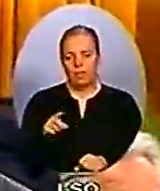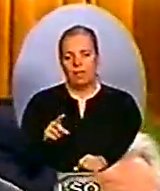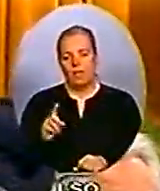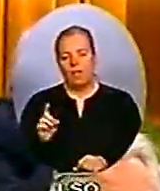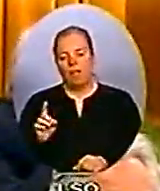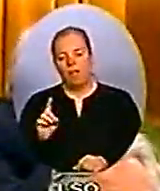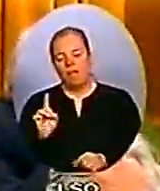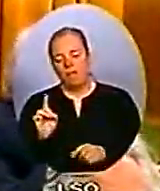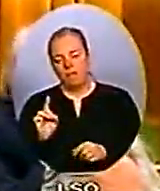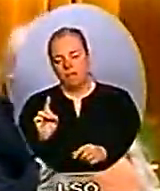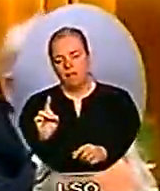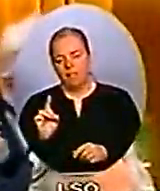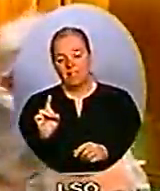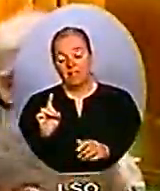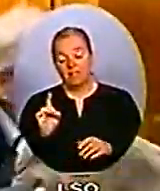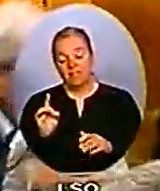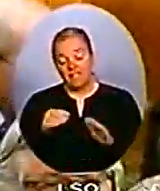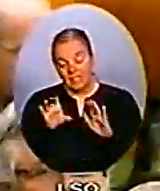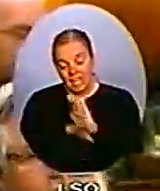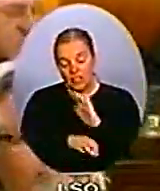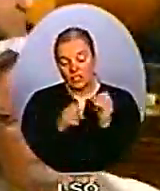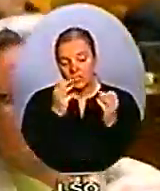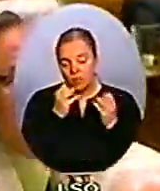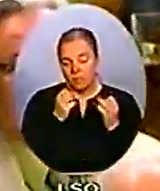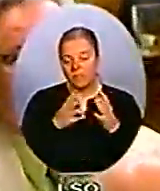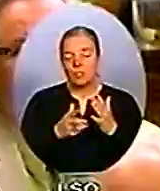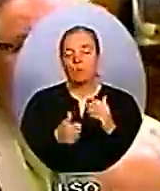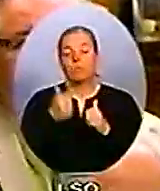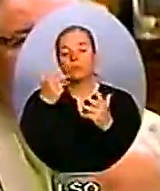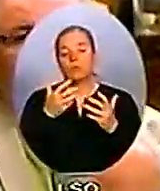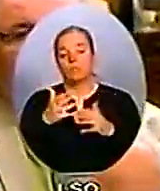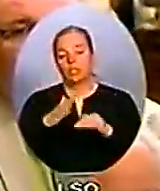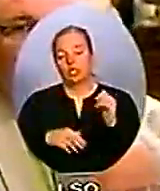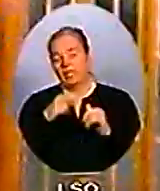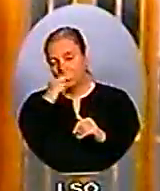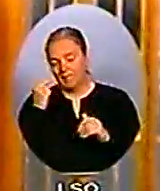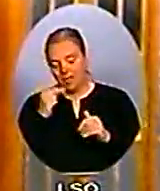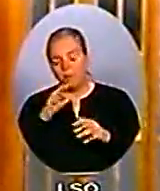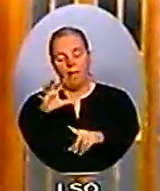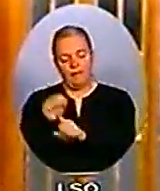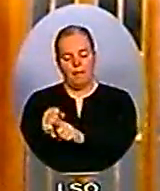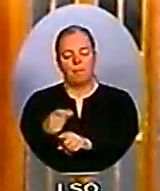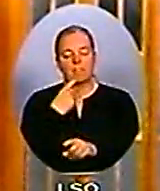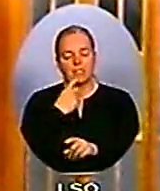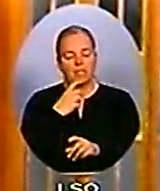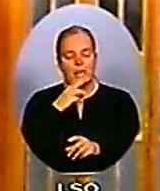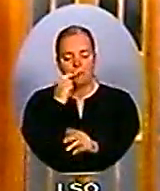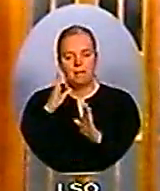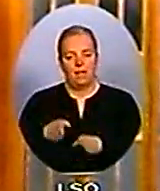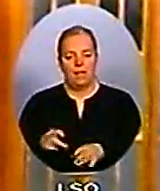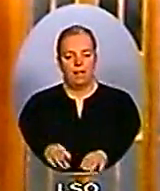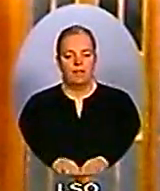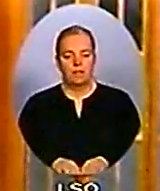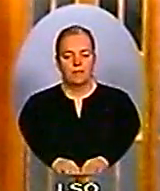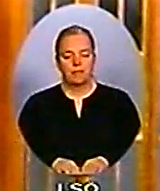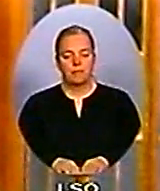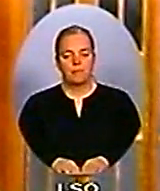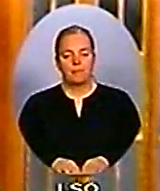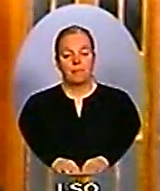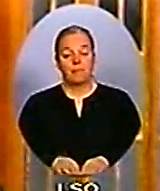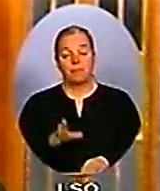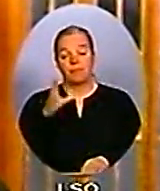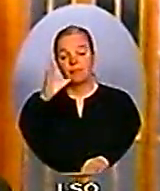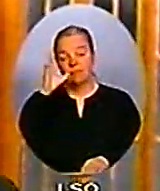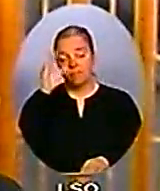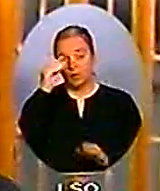in the end? Yeah. And the Honourable Parliamentary Secretary of the Prime Minister. Thank you very much, Mr.